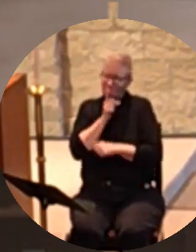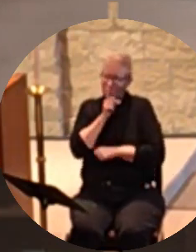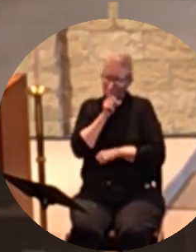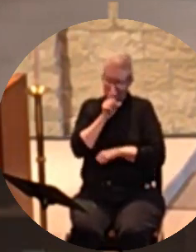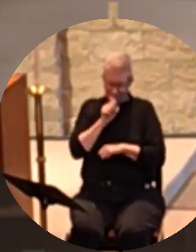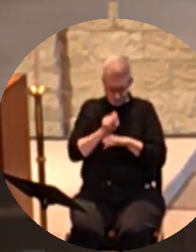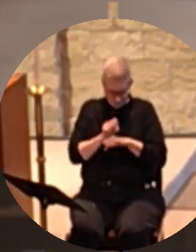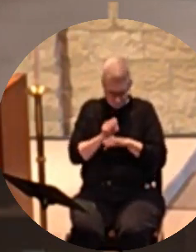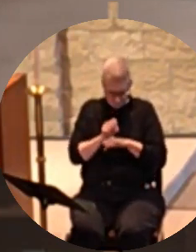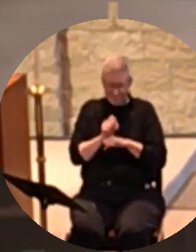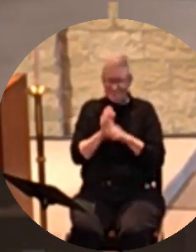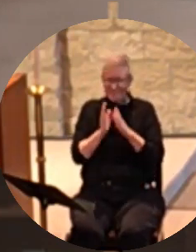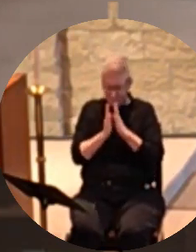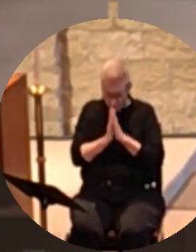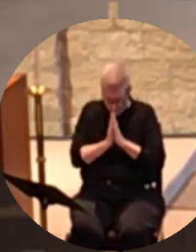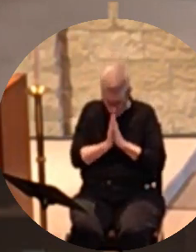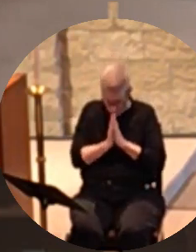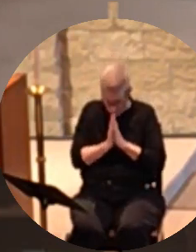Namaste.